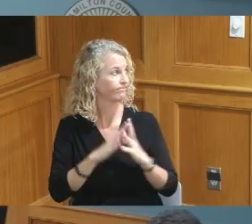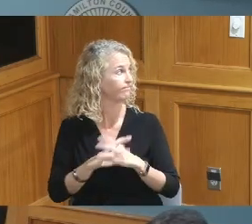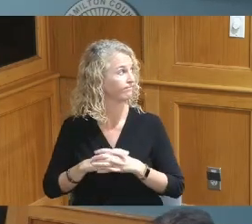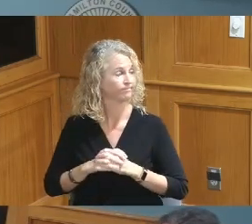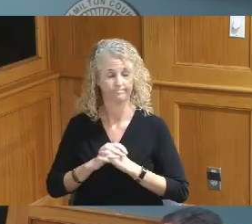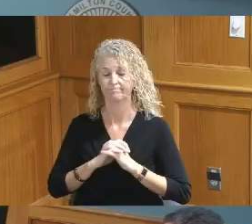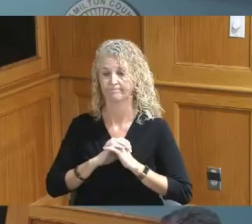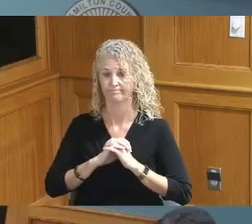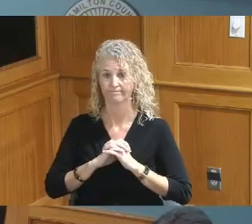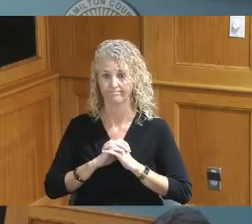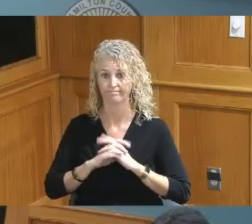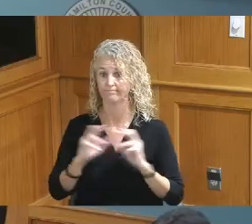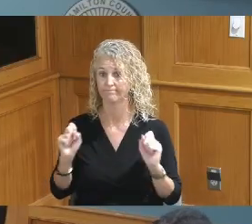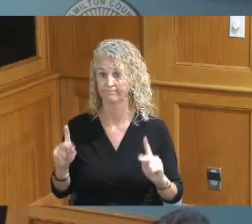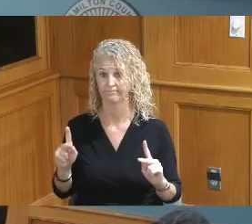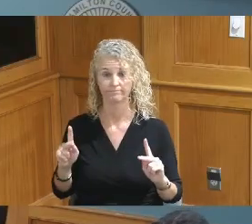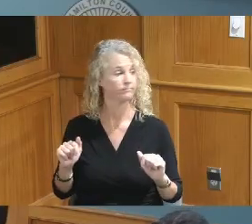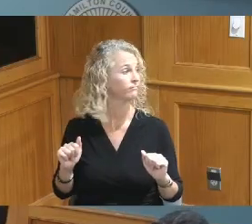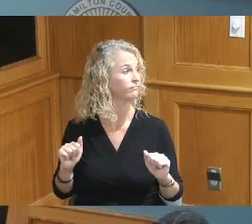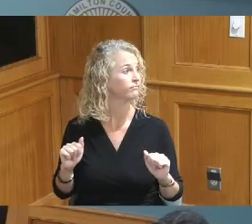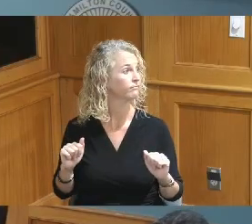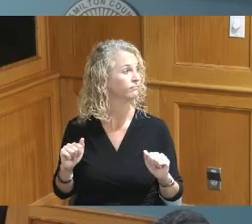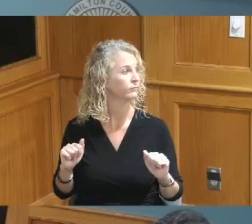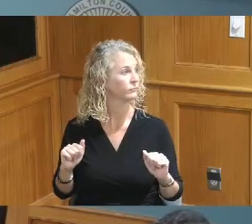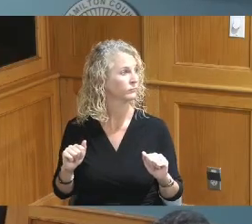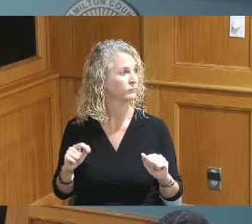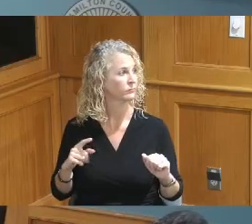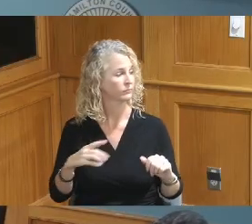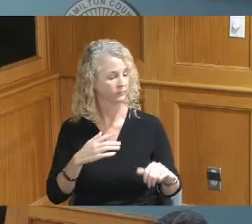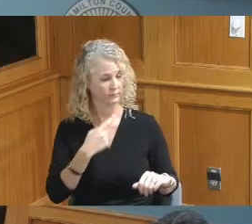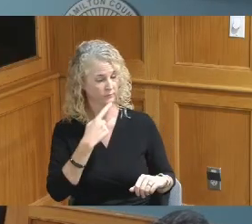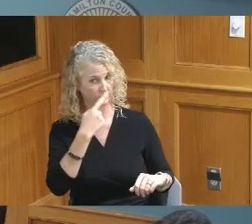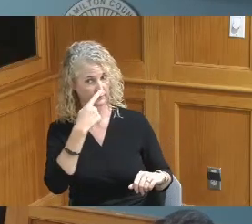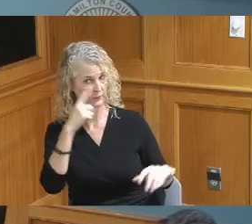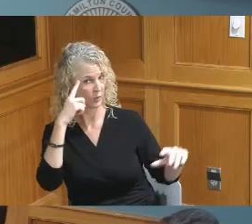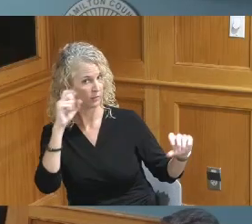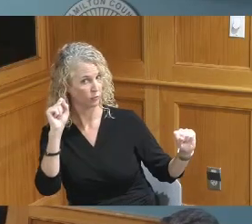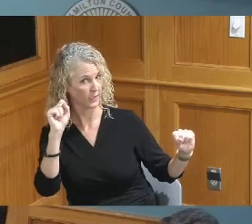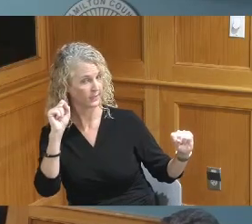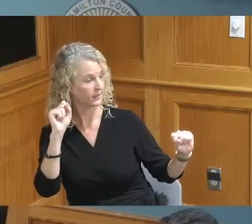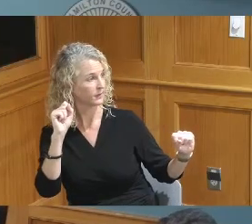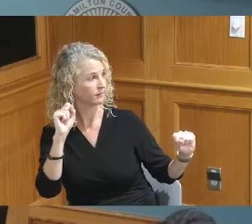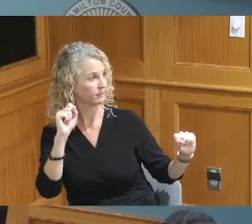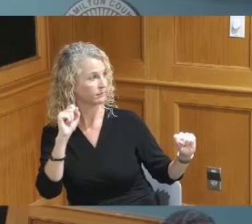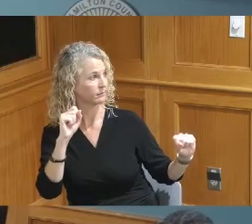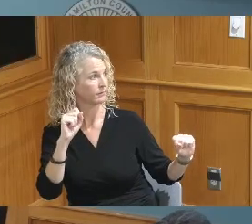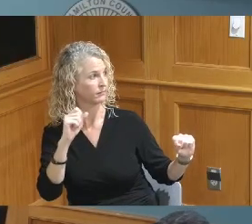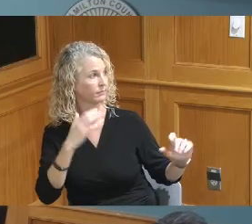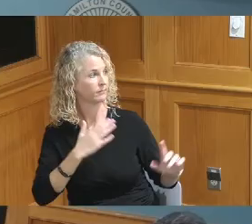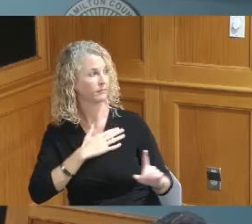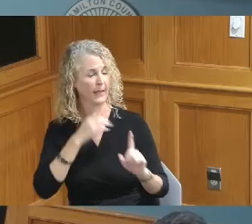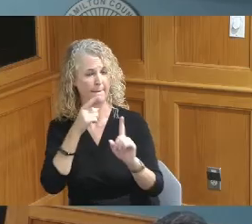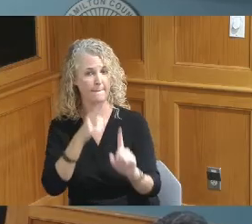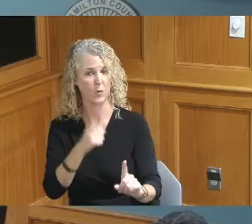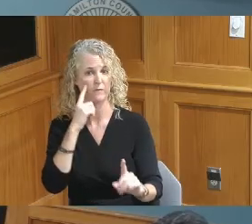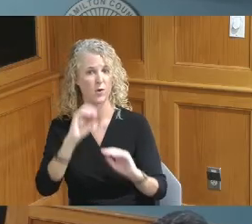Appreciate it. All right, commissioners. Yeah. President Driehaus, I'm sorry if I could have a point of